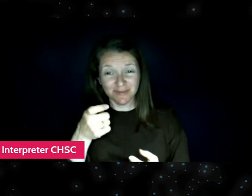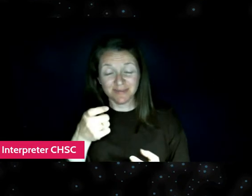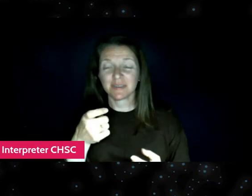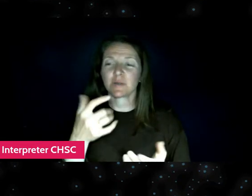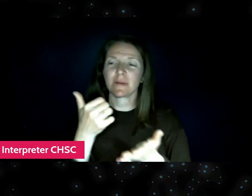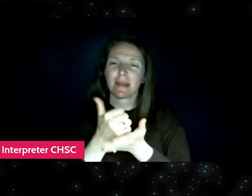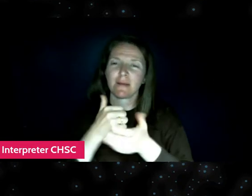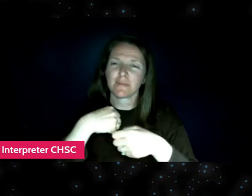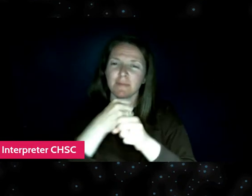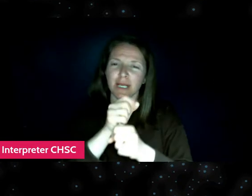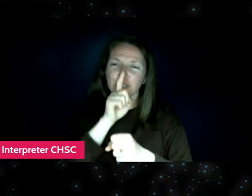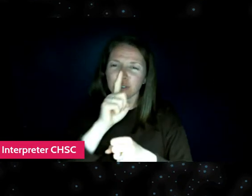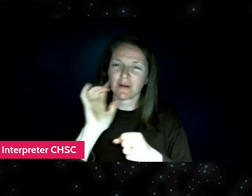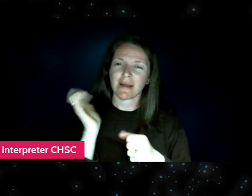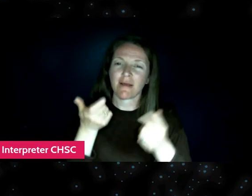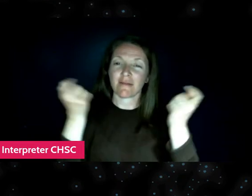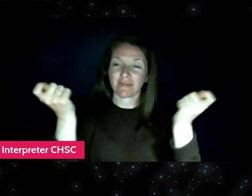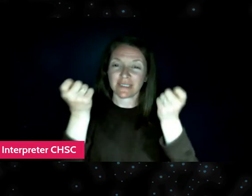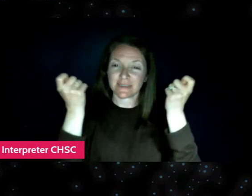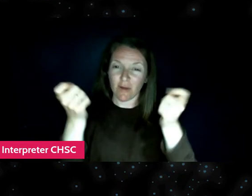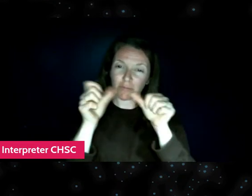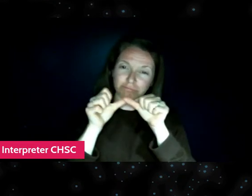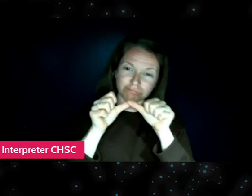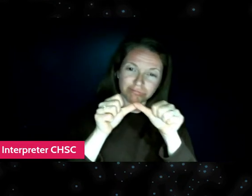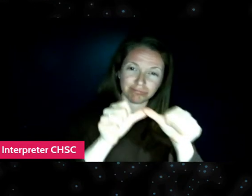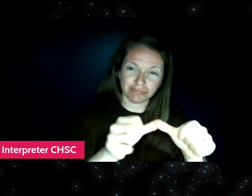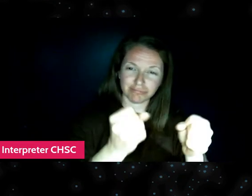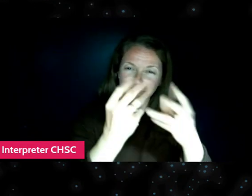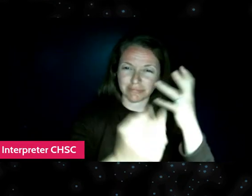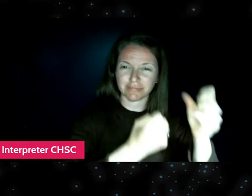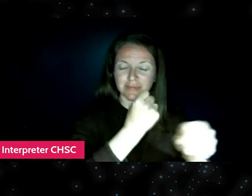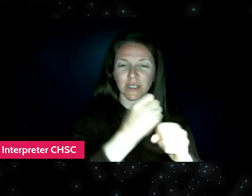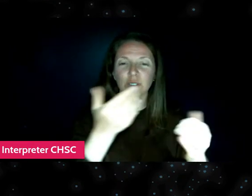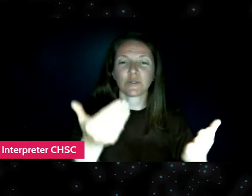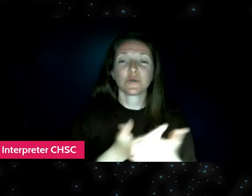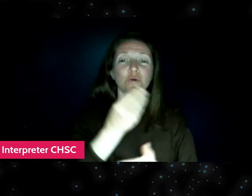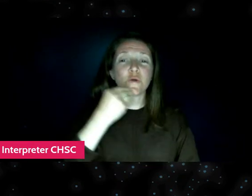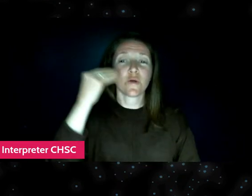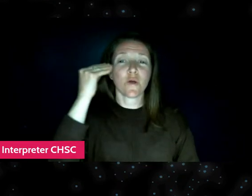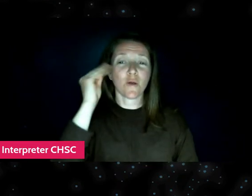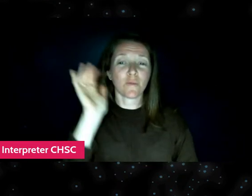the festival in our new home at Playhouse Square. Our goal is